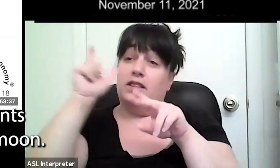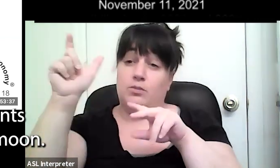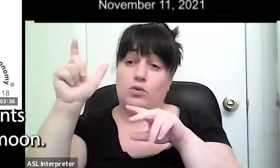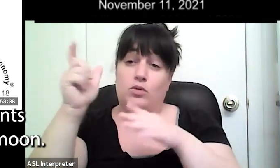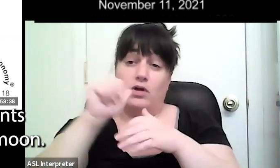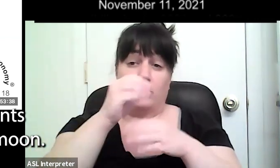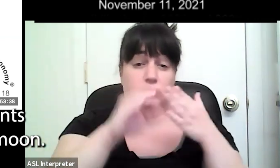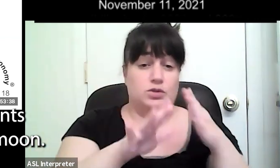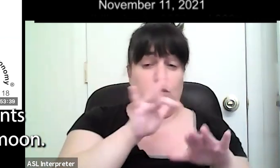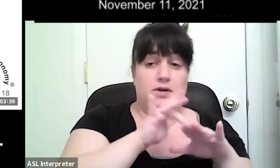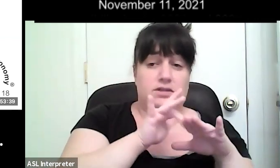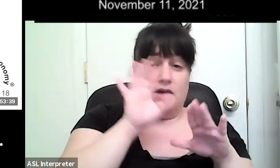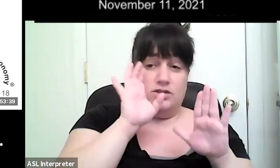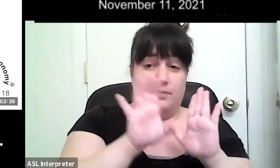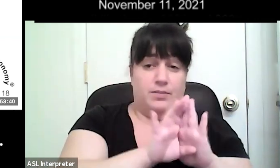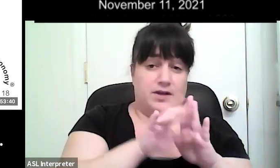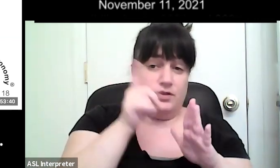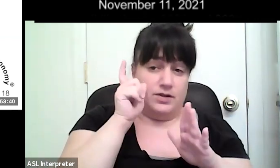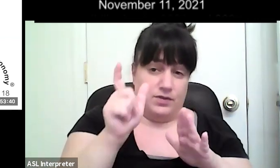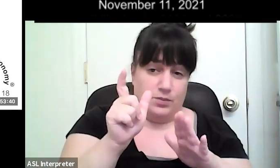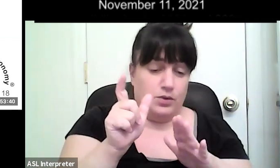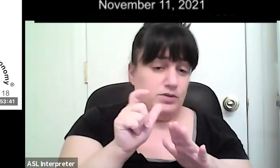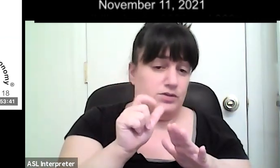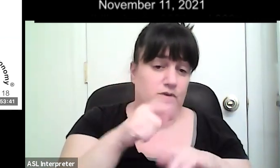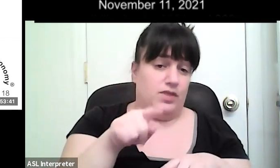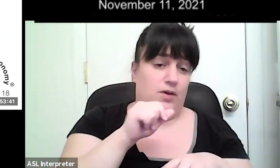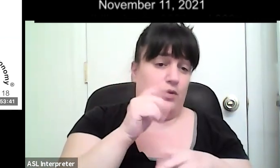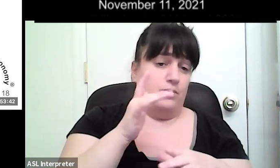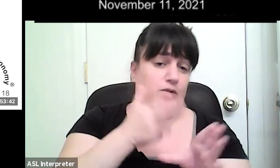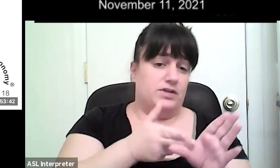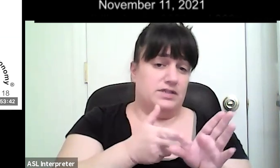students were touching pictures of the moon, so they were participating.